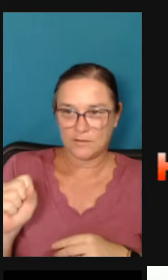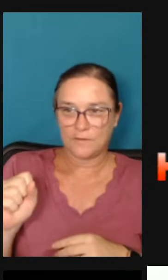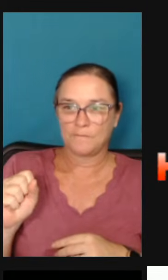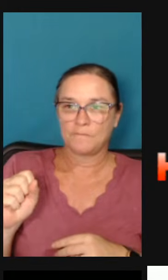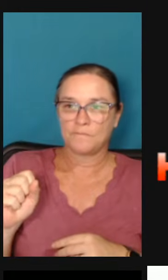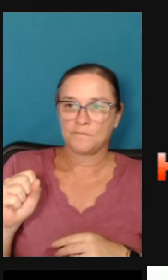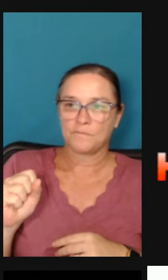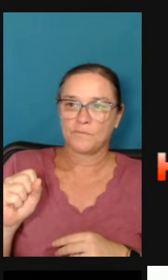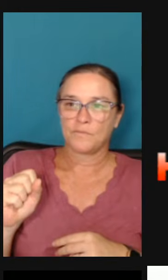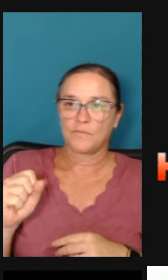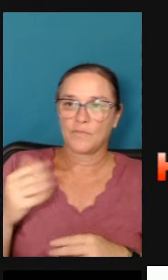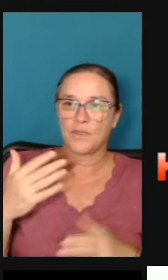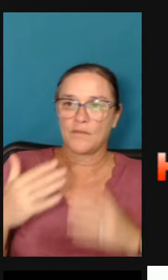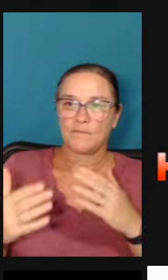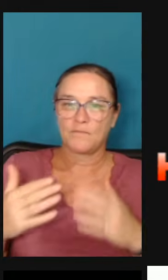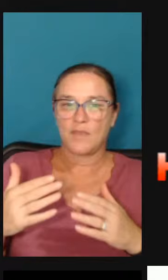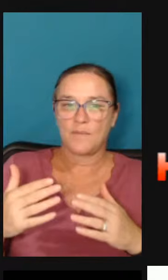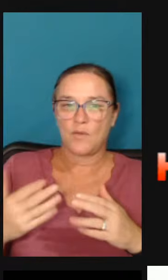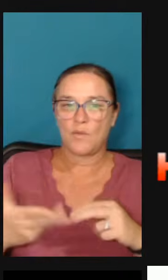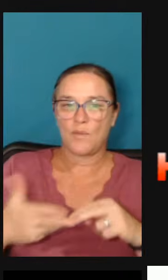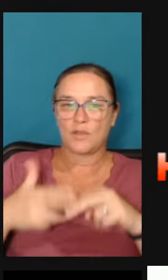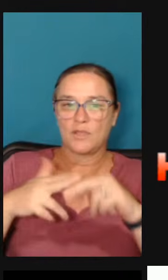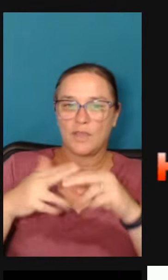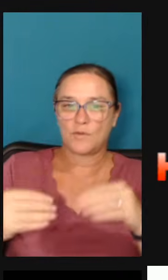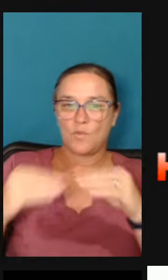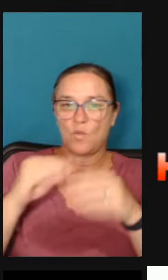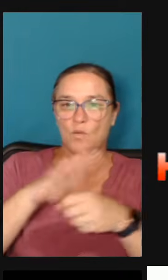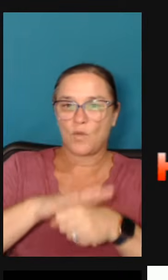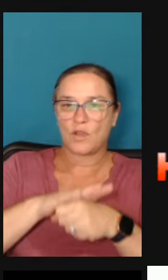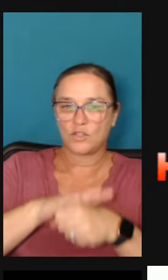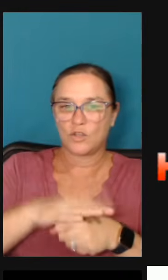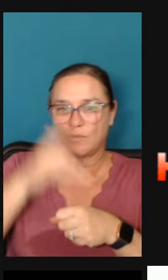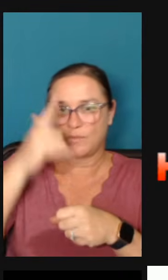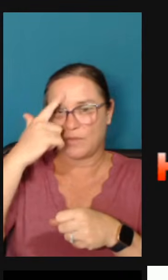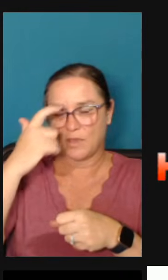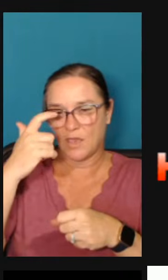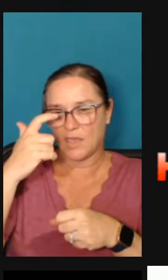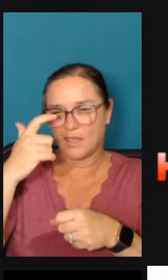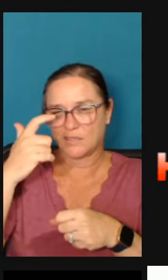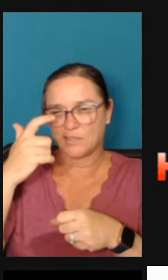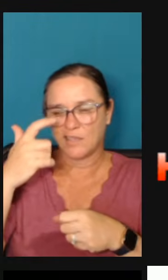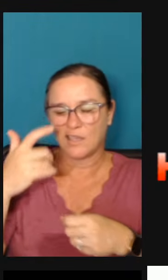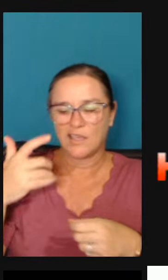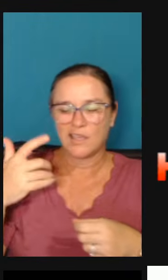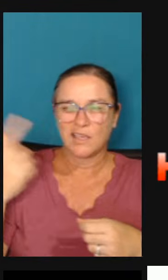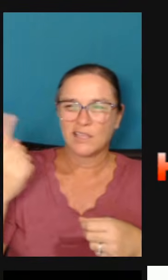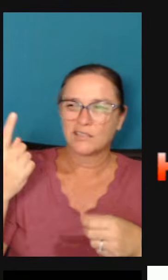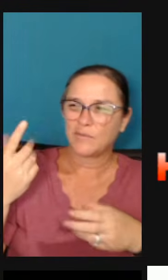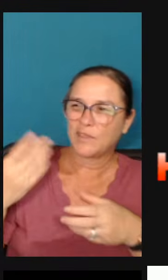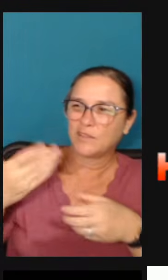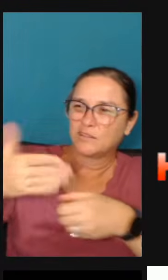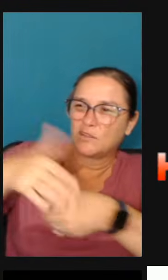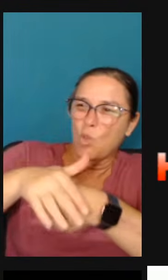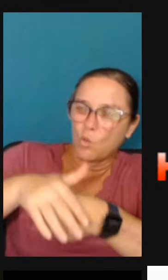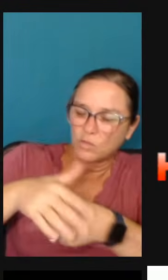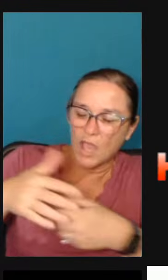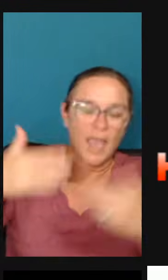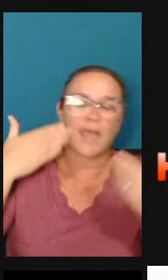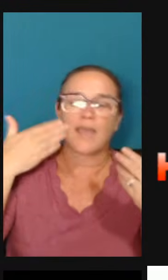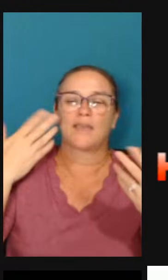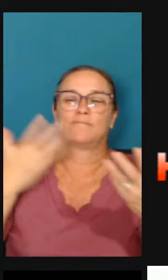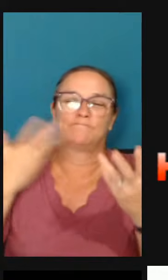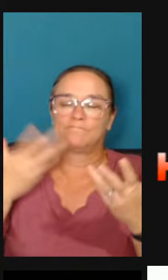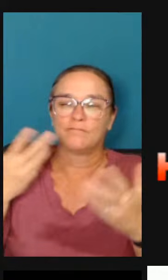build up to a higher pressure because we're containing things above, something like that. So I think more